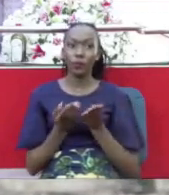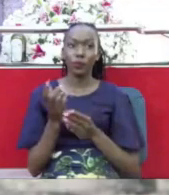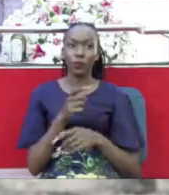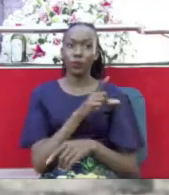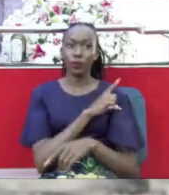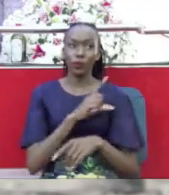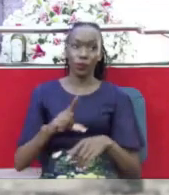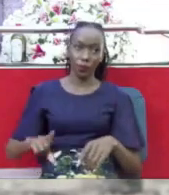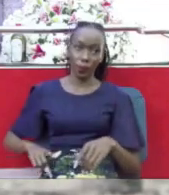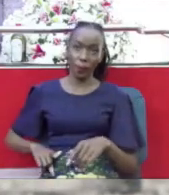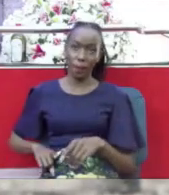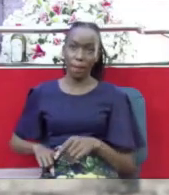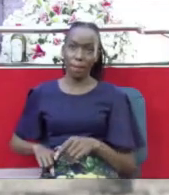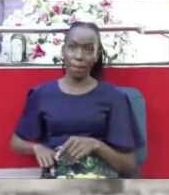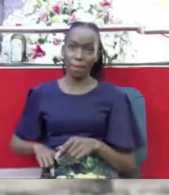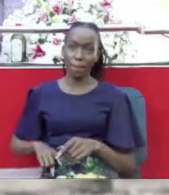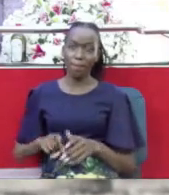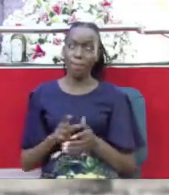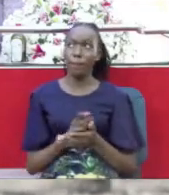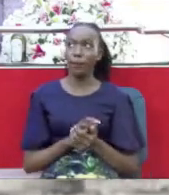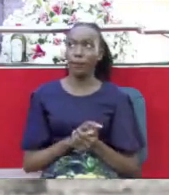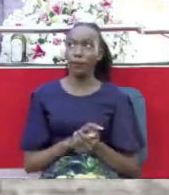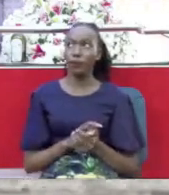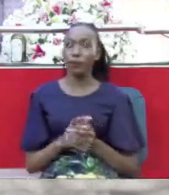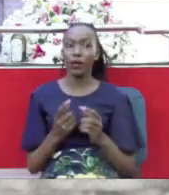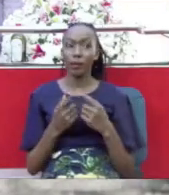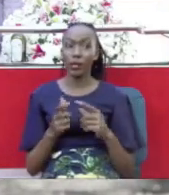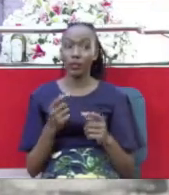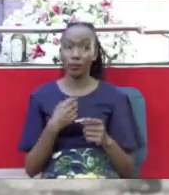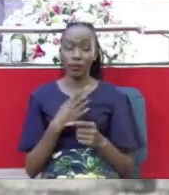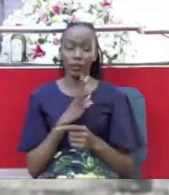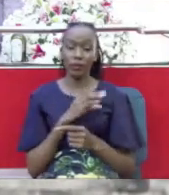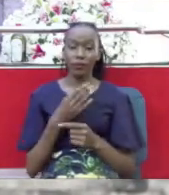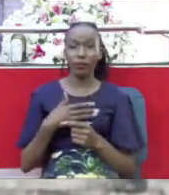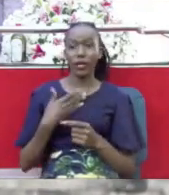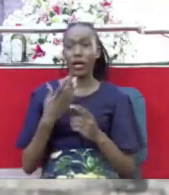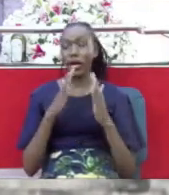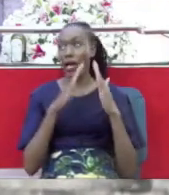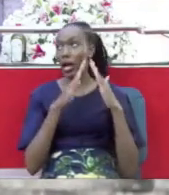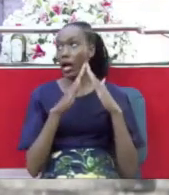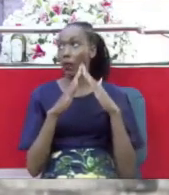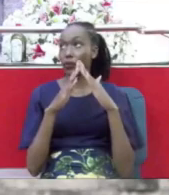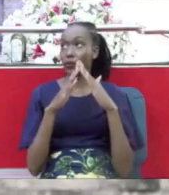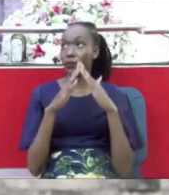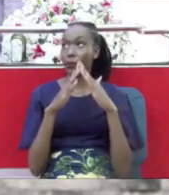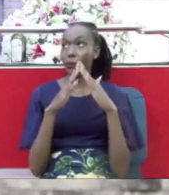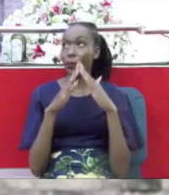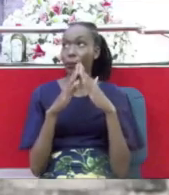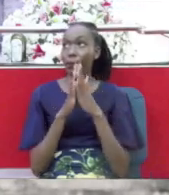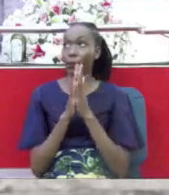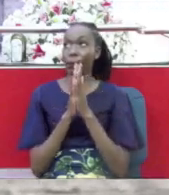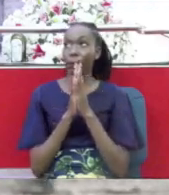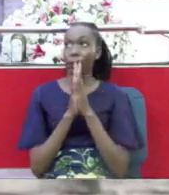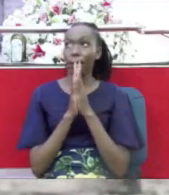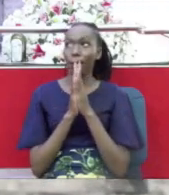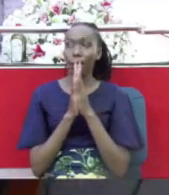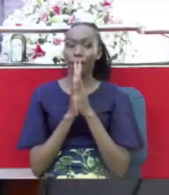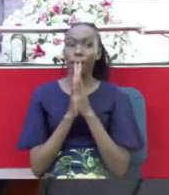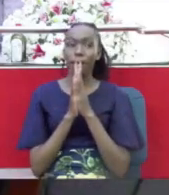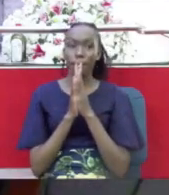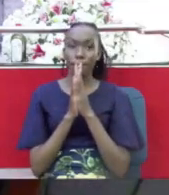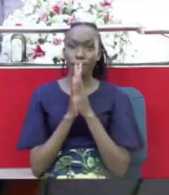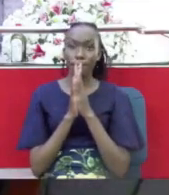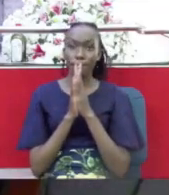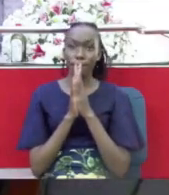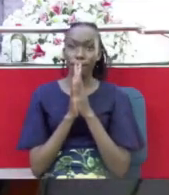Shauri. Shauri. Lakini mimi na nyumba yangu. Me and my house. That's why he said it from here. Sawa sawa.